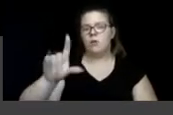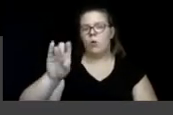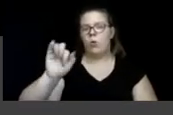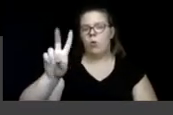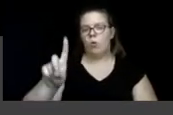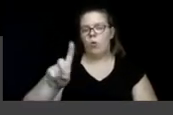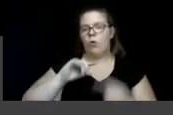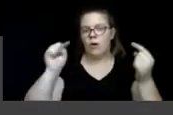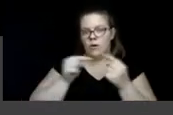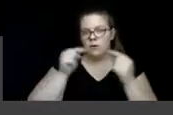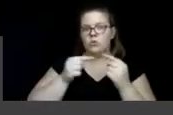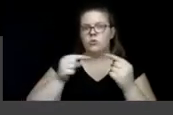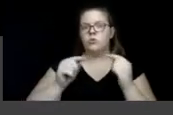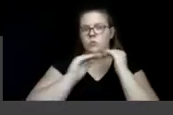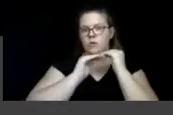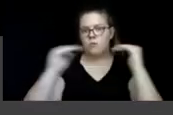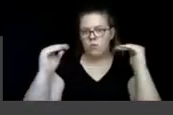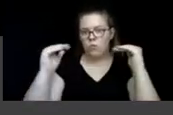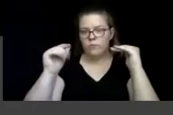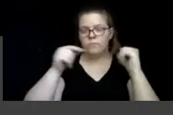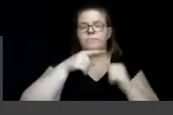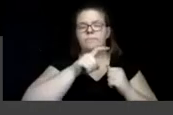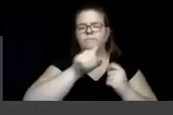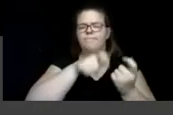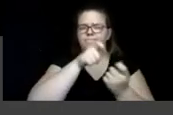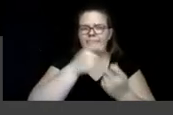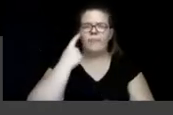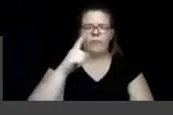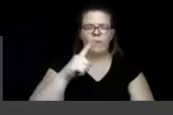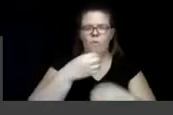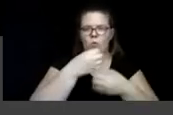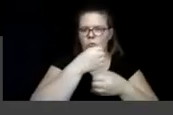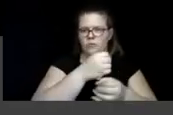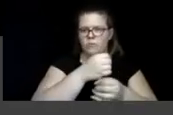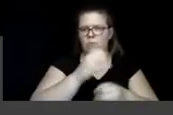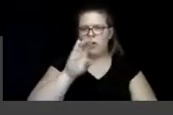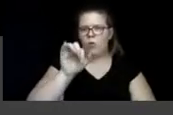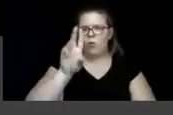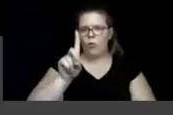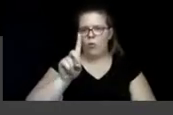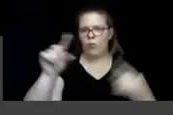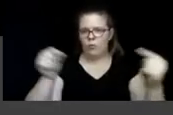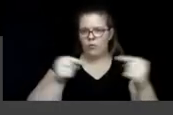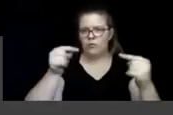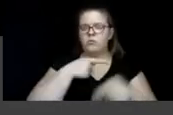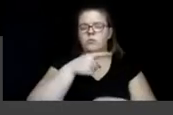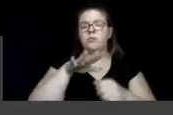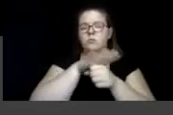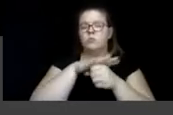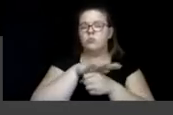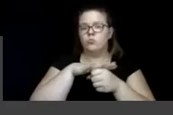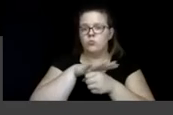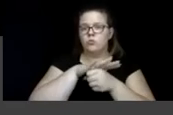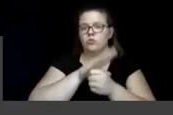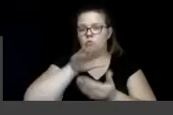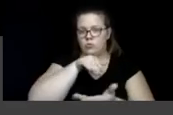a floor that's dedicated just to spinal cord injuries, and it's a regional